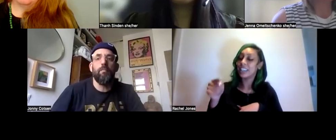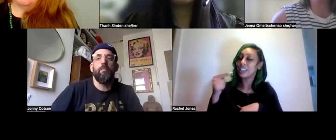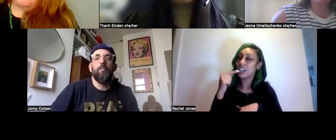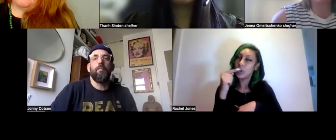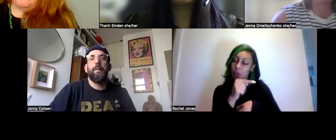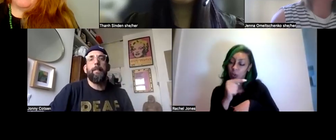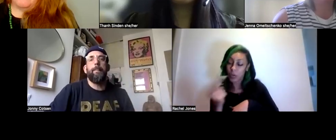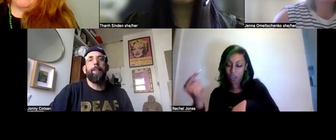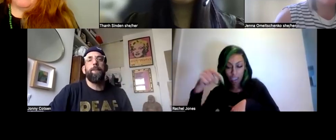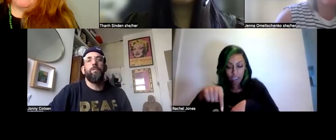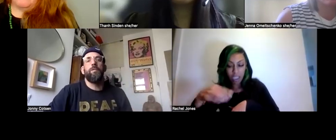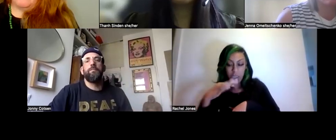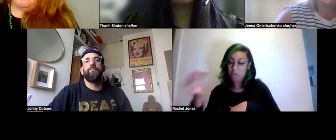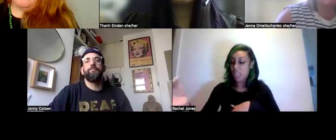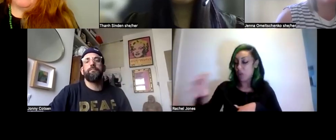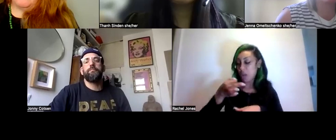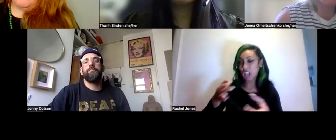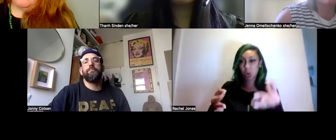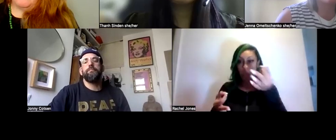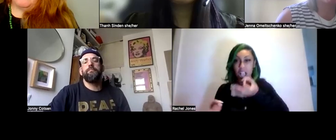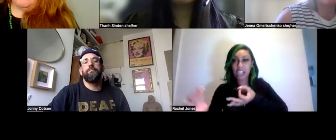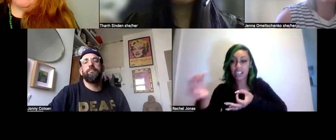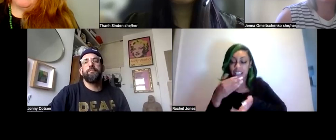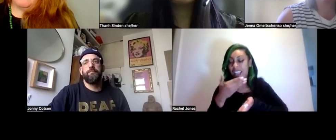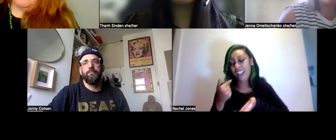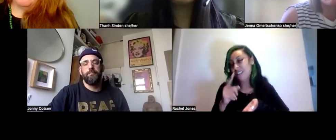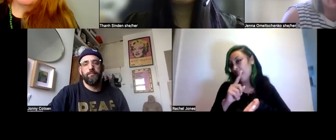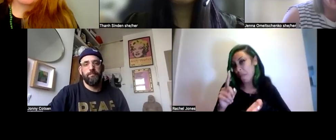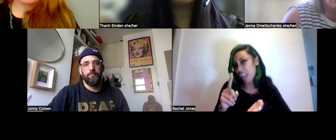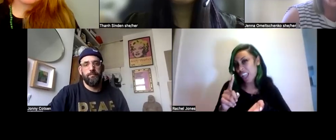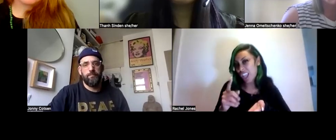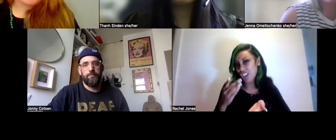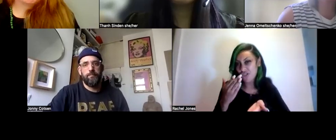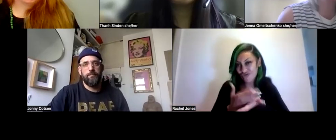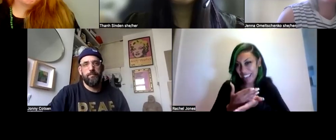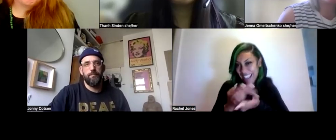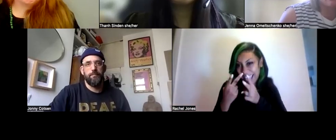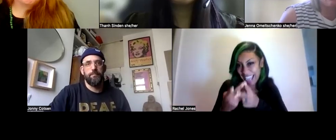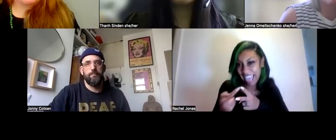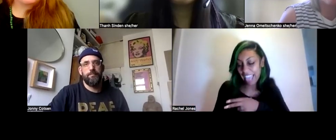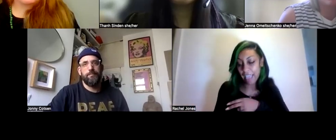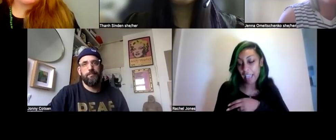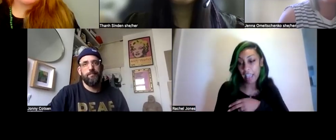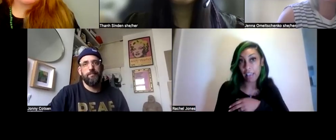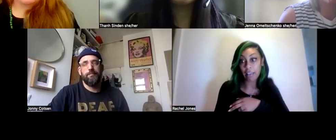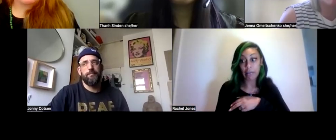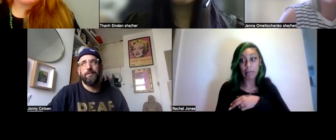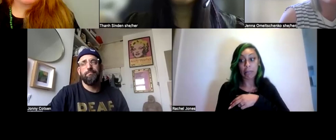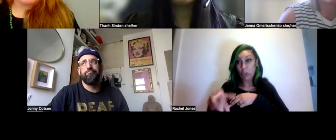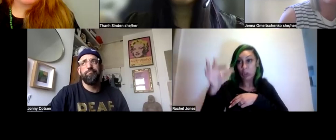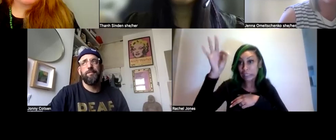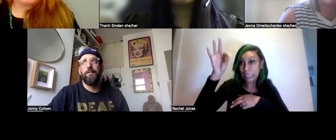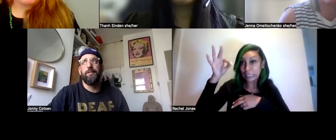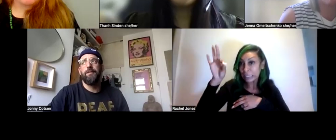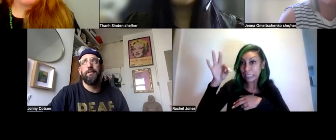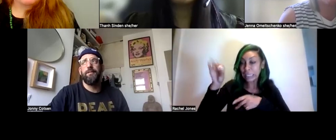you know, you've come here and you've asked all these questions and it's nice, but actually, do you really care? Like, do you really care? You know, are you ticking a box